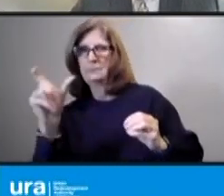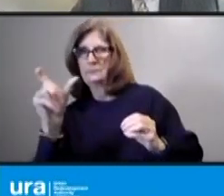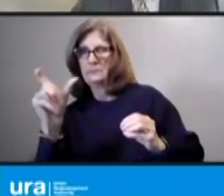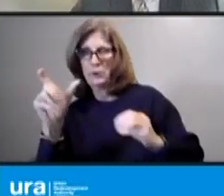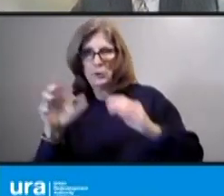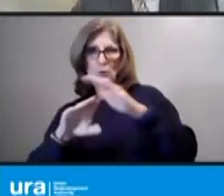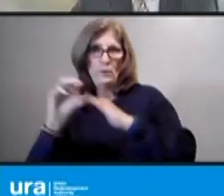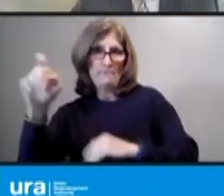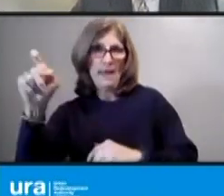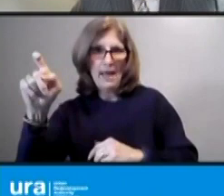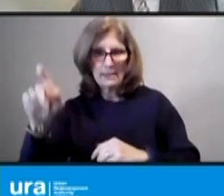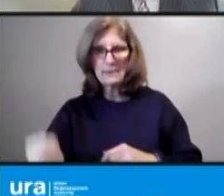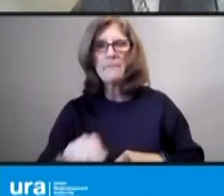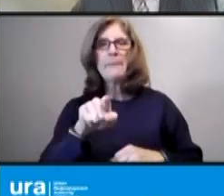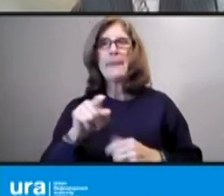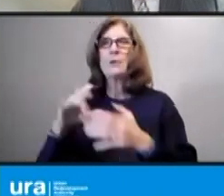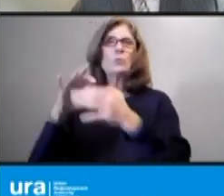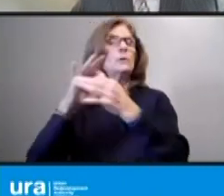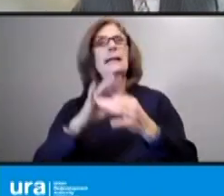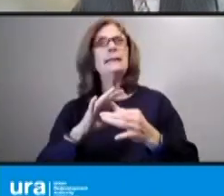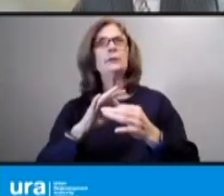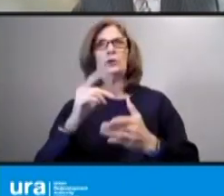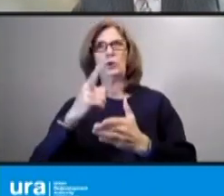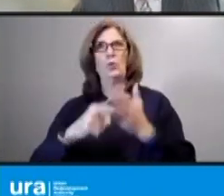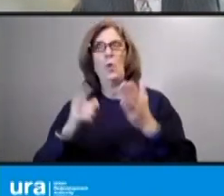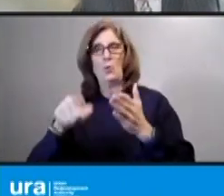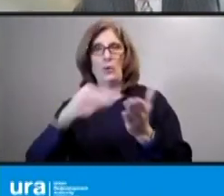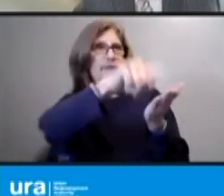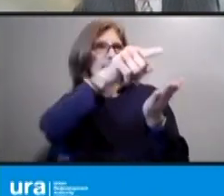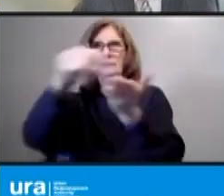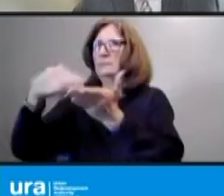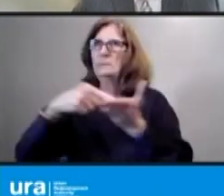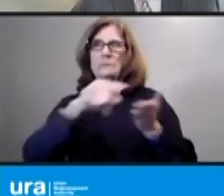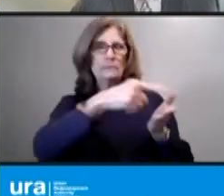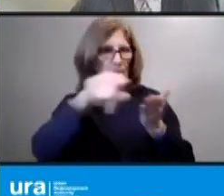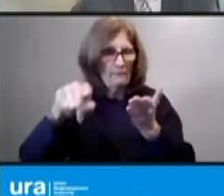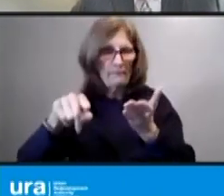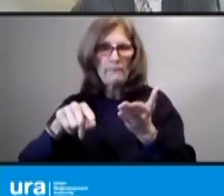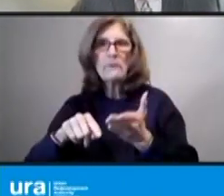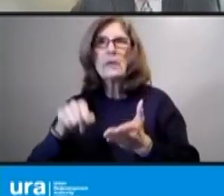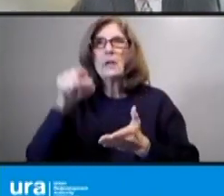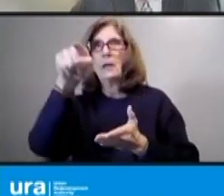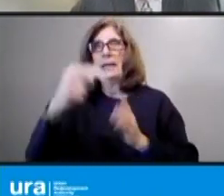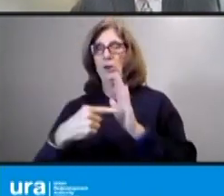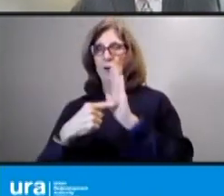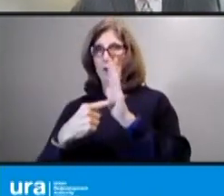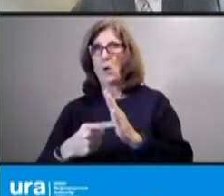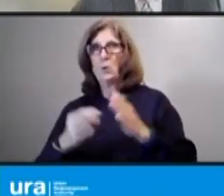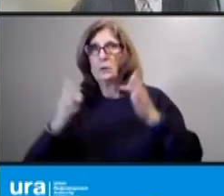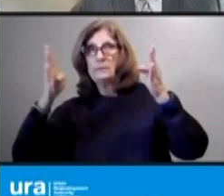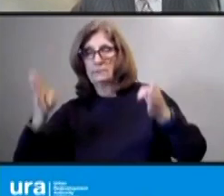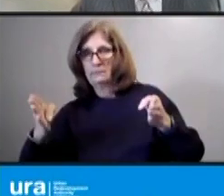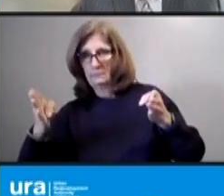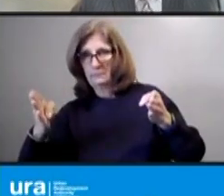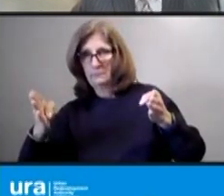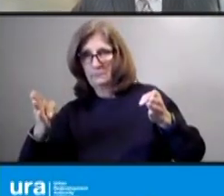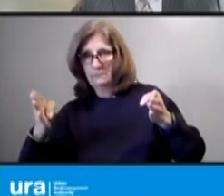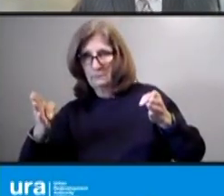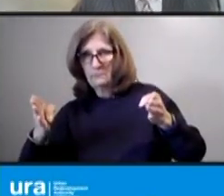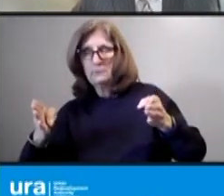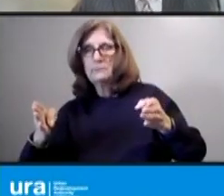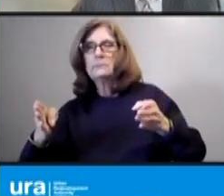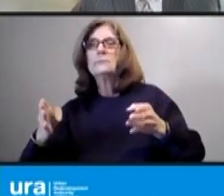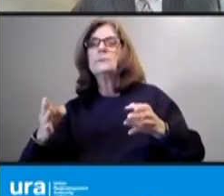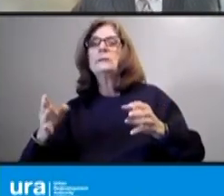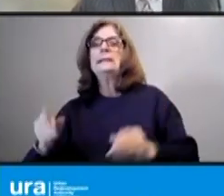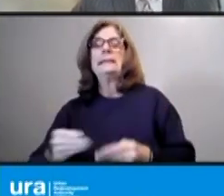And then in relation to what has been dispersed so far, this indicates what has been put out the door actually in the hands